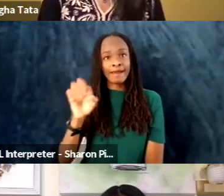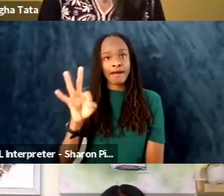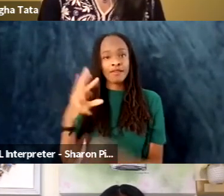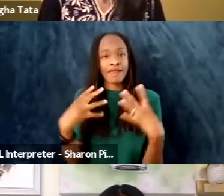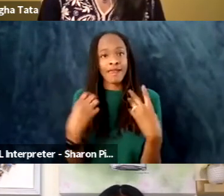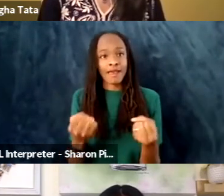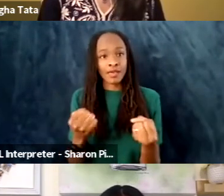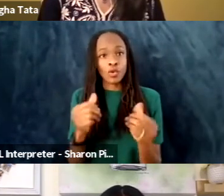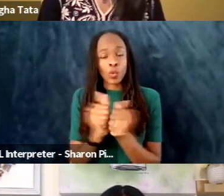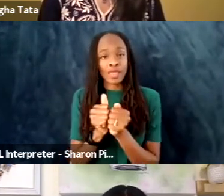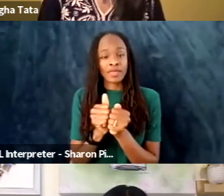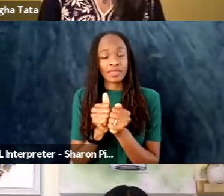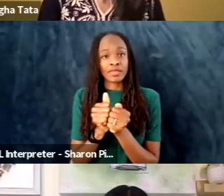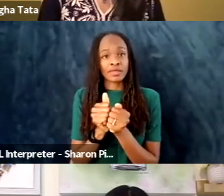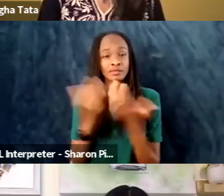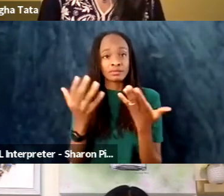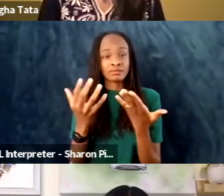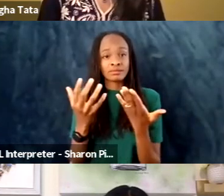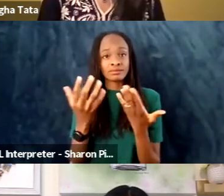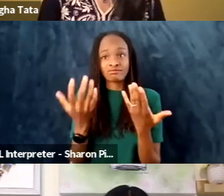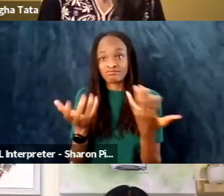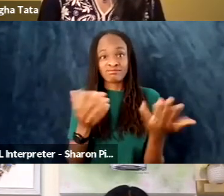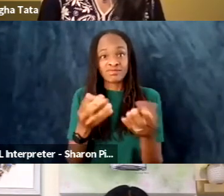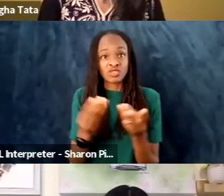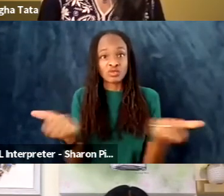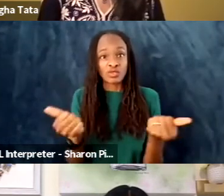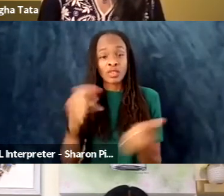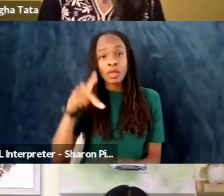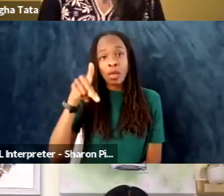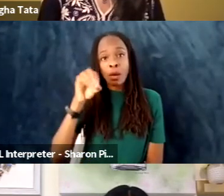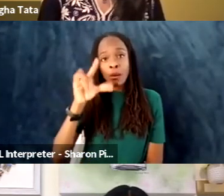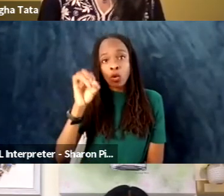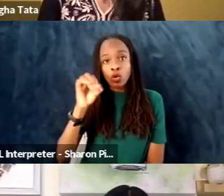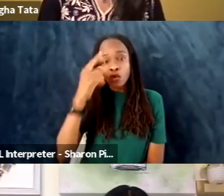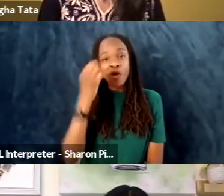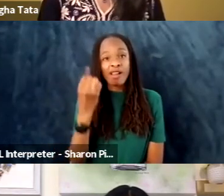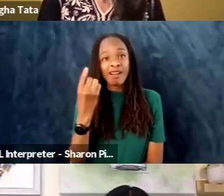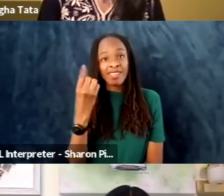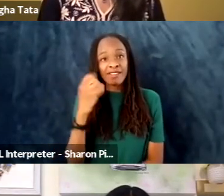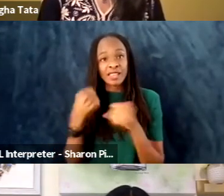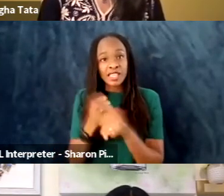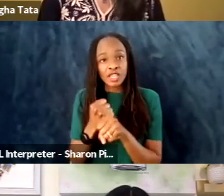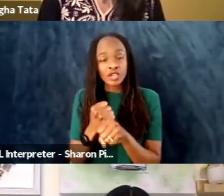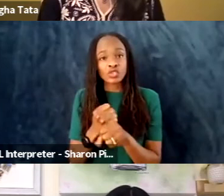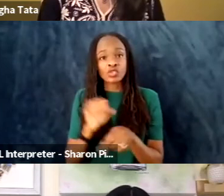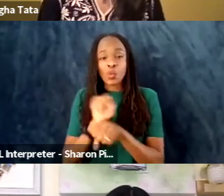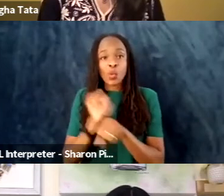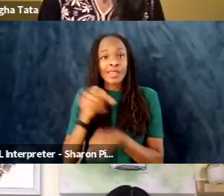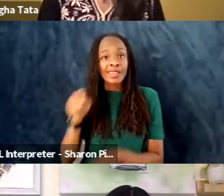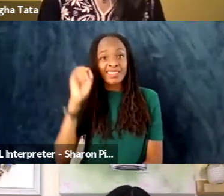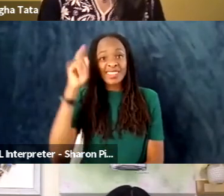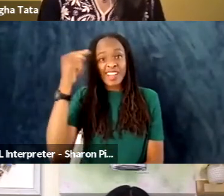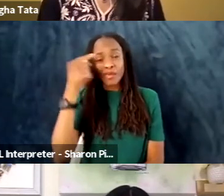polio. For 11 years, we were working, and the governments and UNICEF were working for even longer